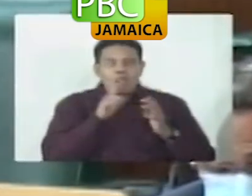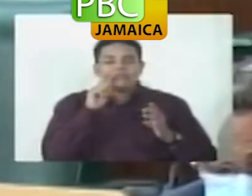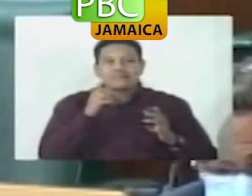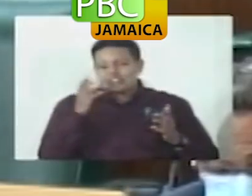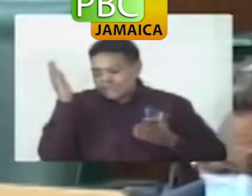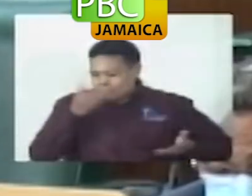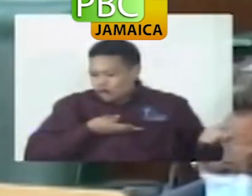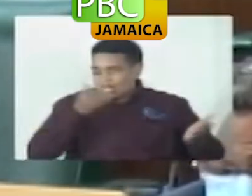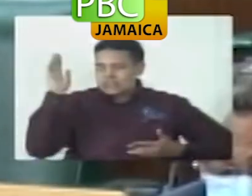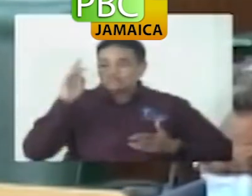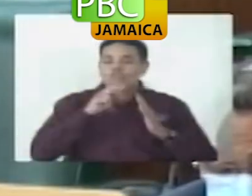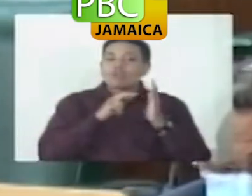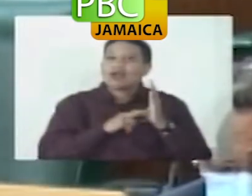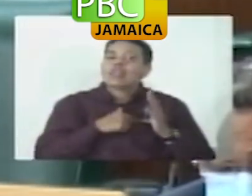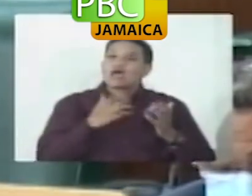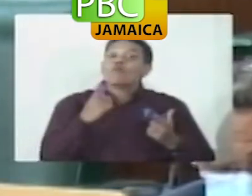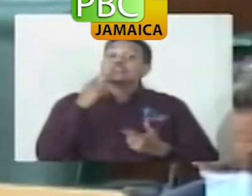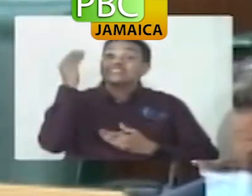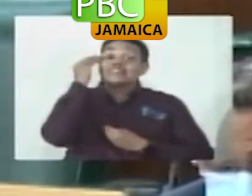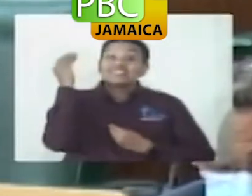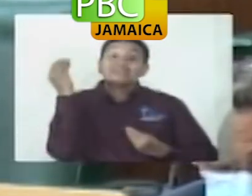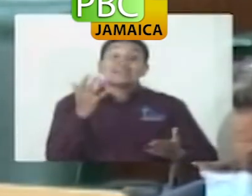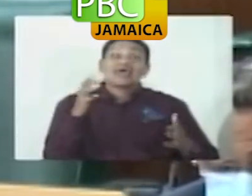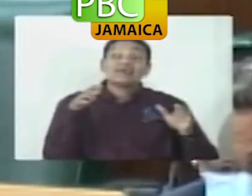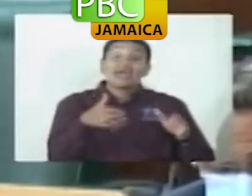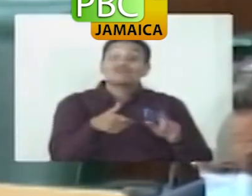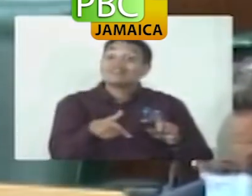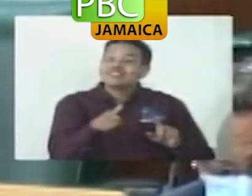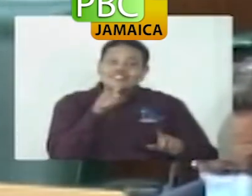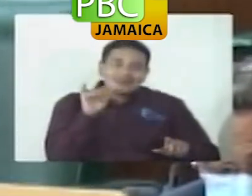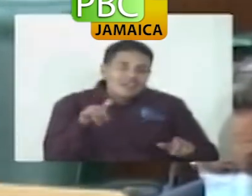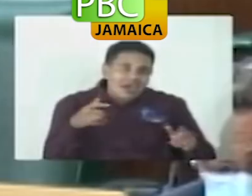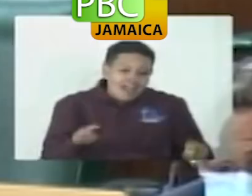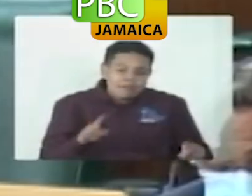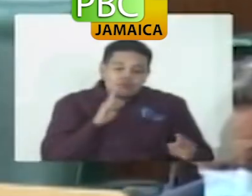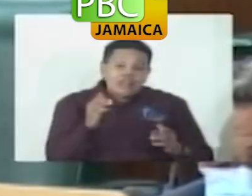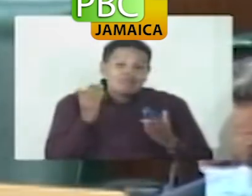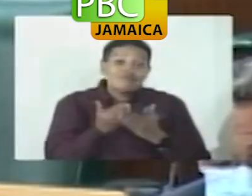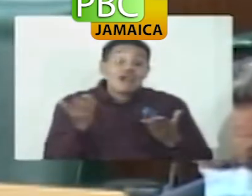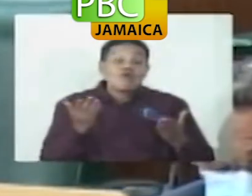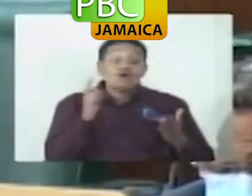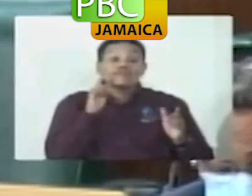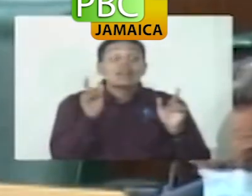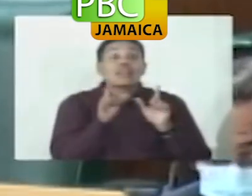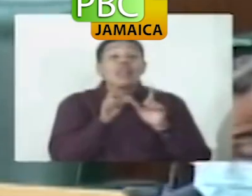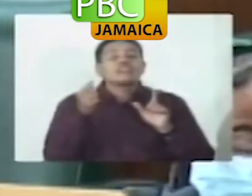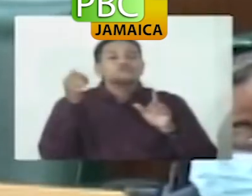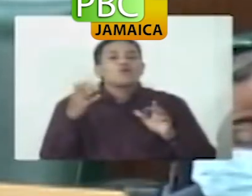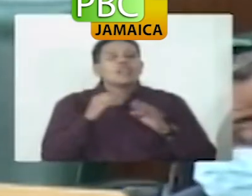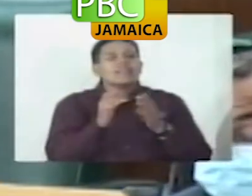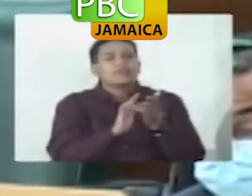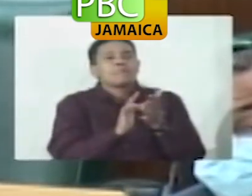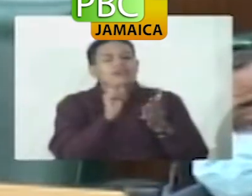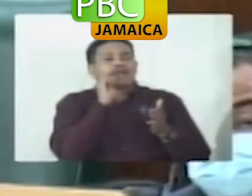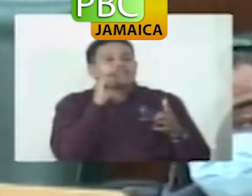regulations. I want to state categorically that this is not so. The facts are that license holders in the medical